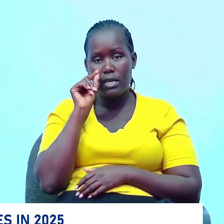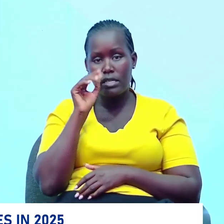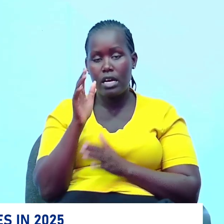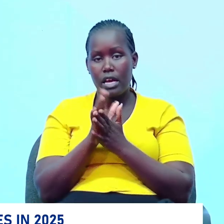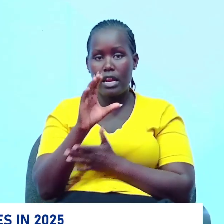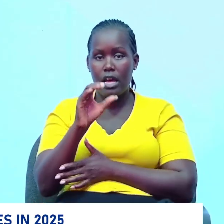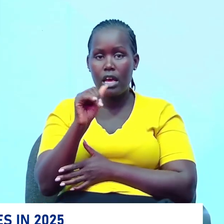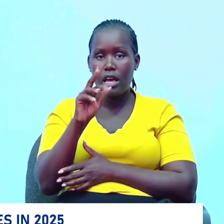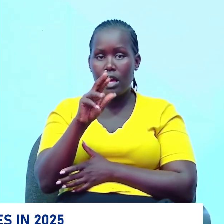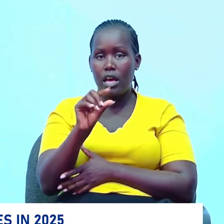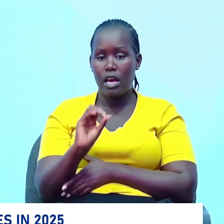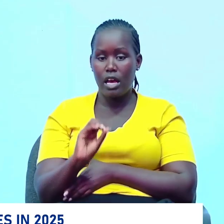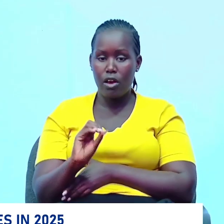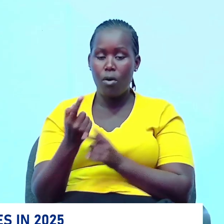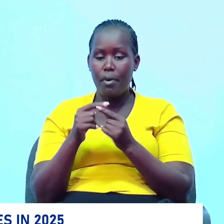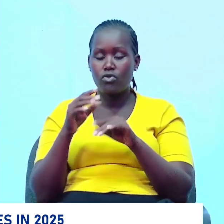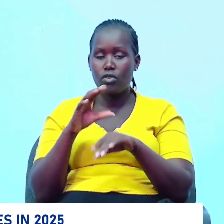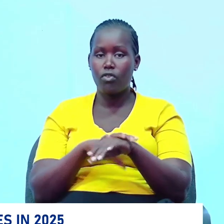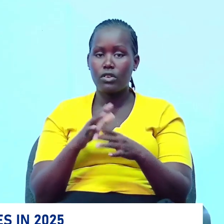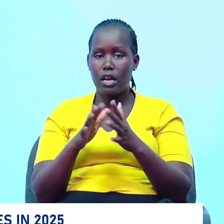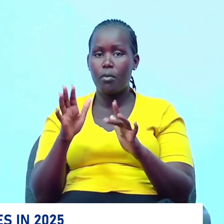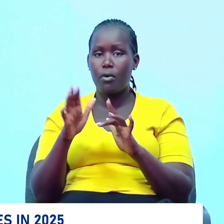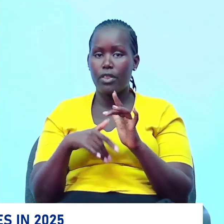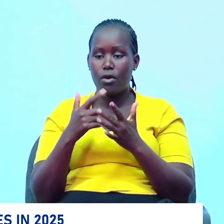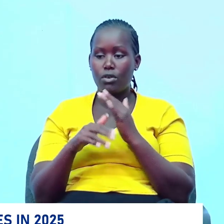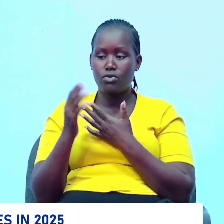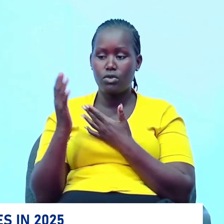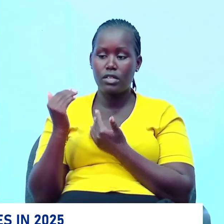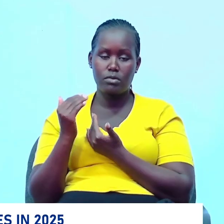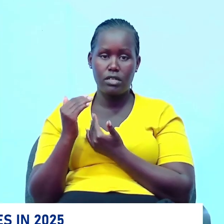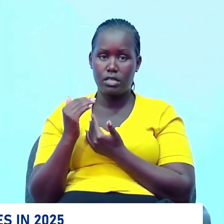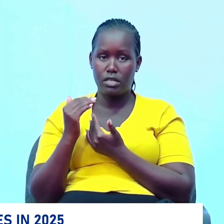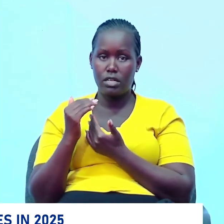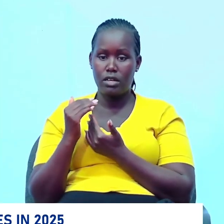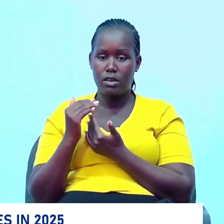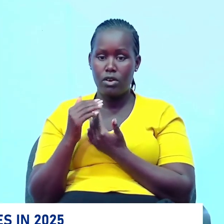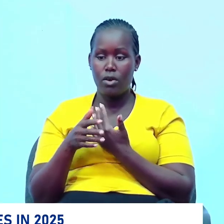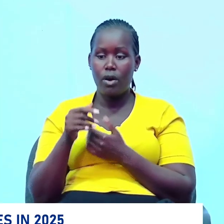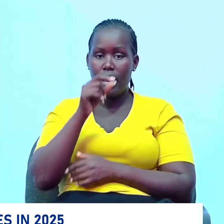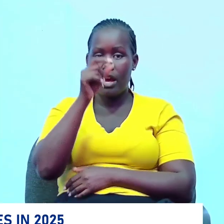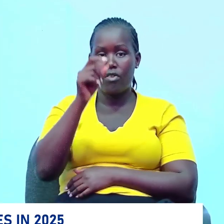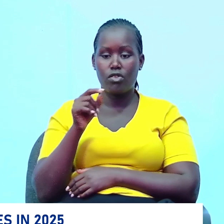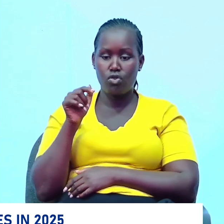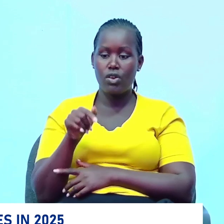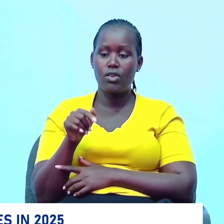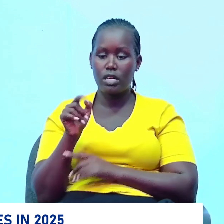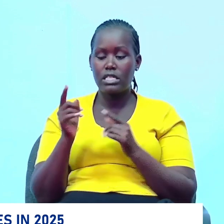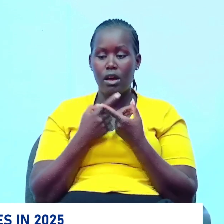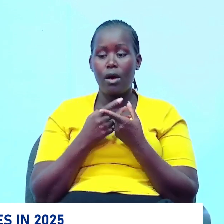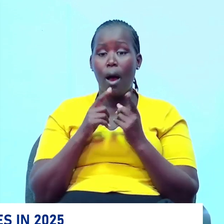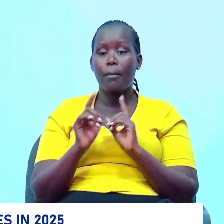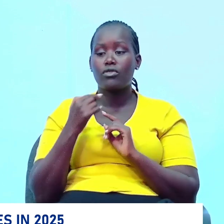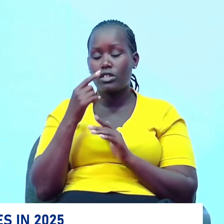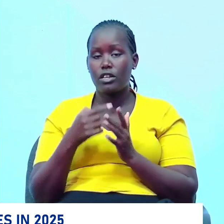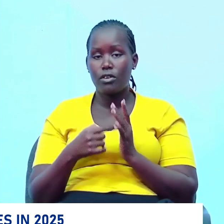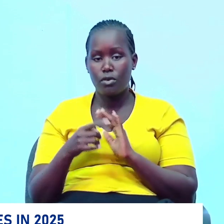received more cargo than expected because of the geopolitical situations within this region. But we are saying as a